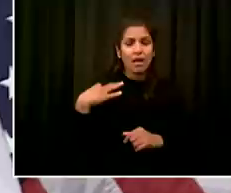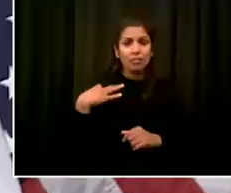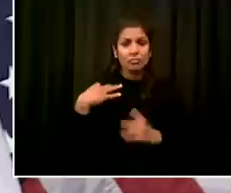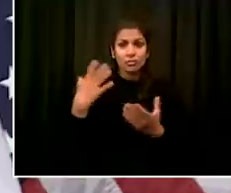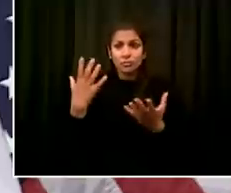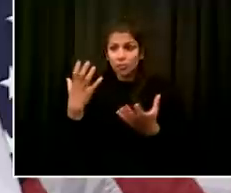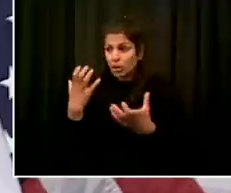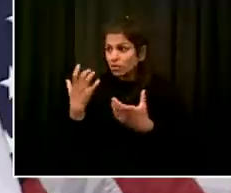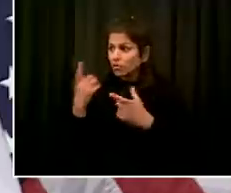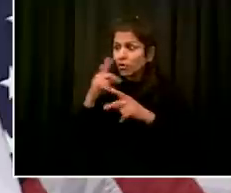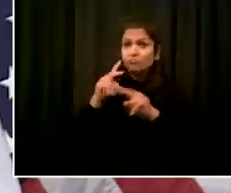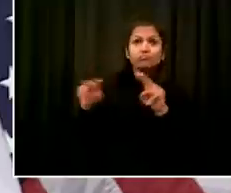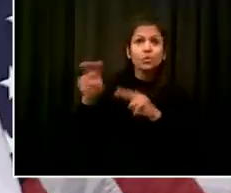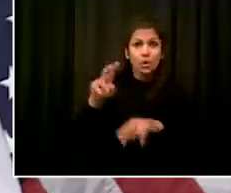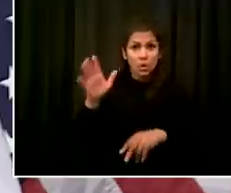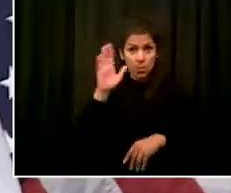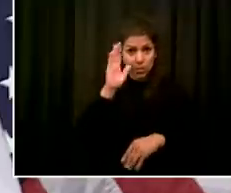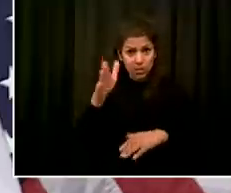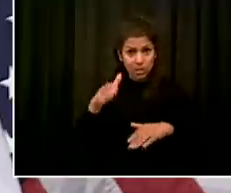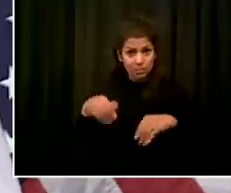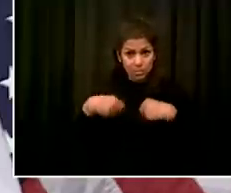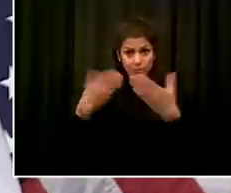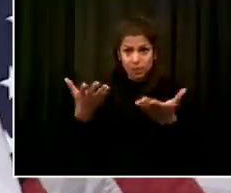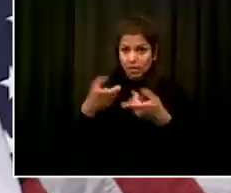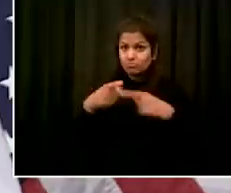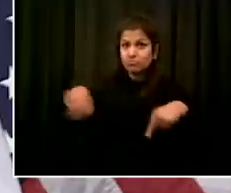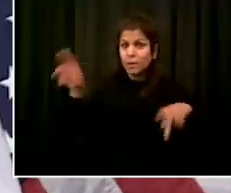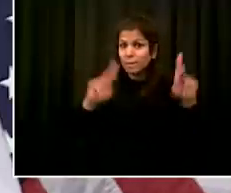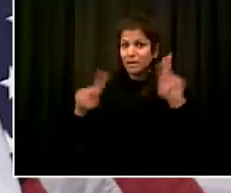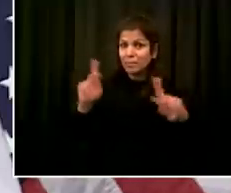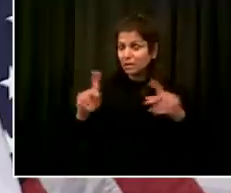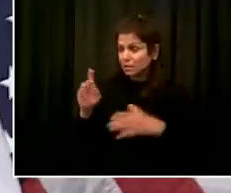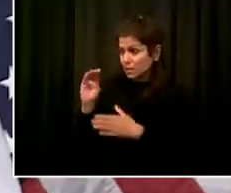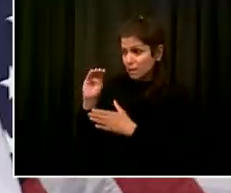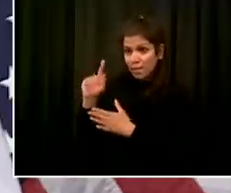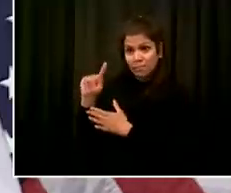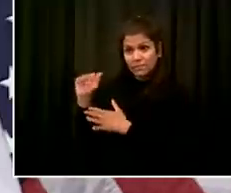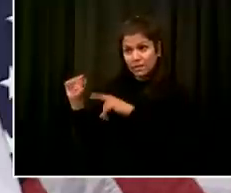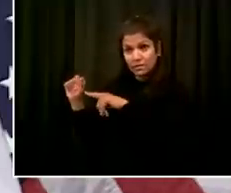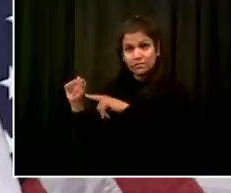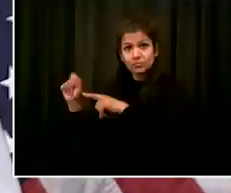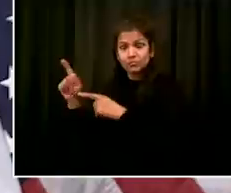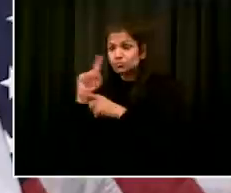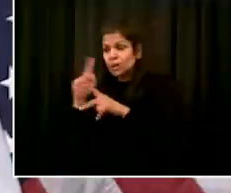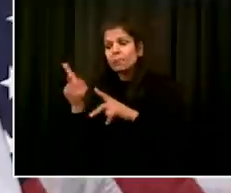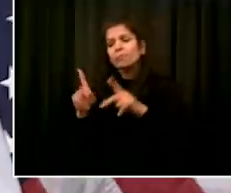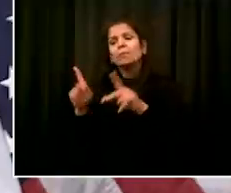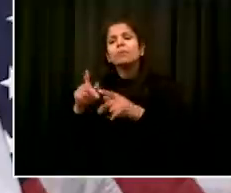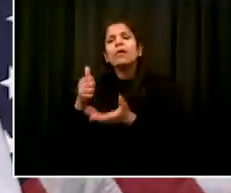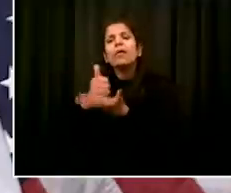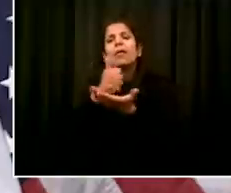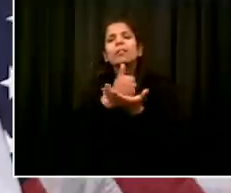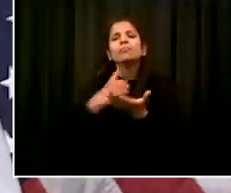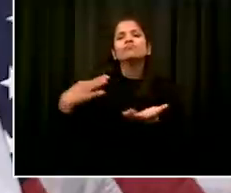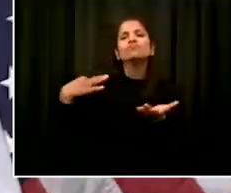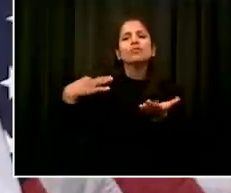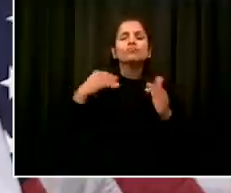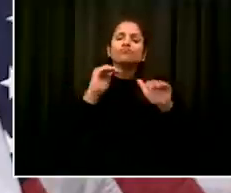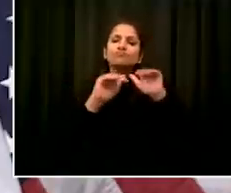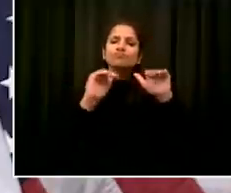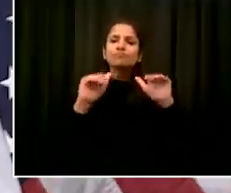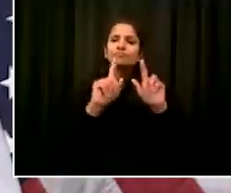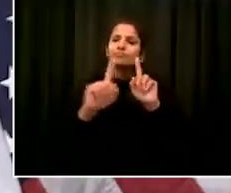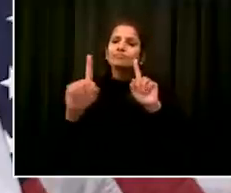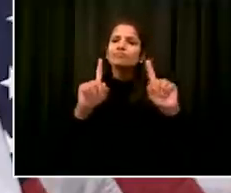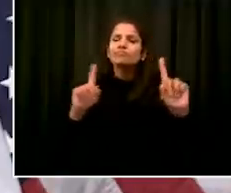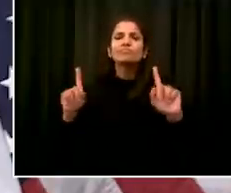that something you'll be doing? And what about the possibility that more cars are coming into the city?